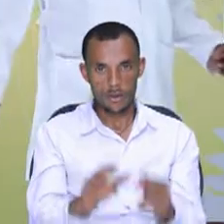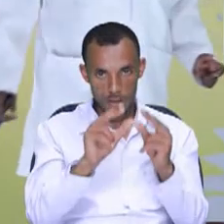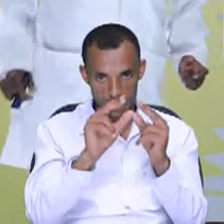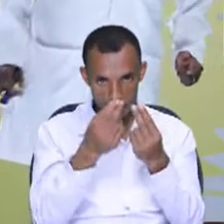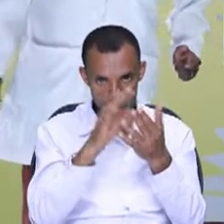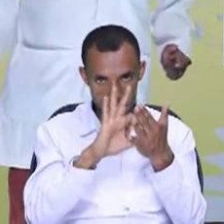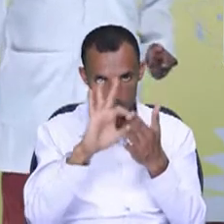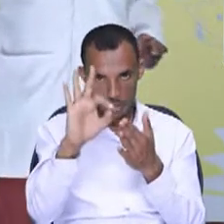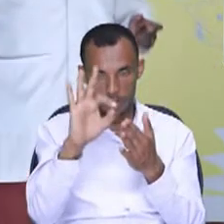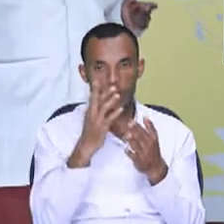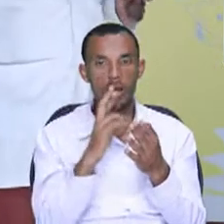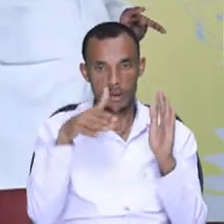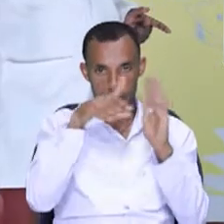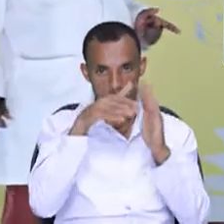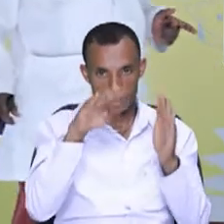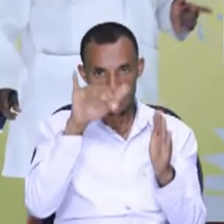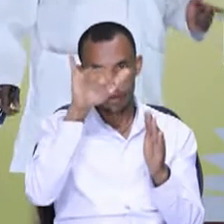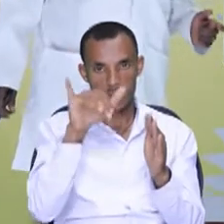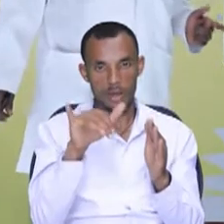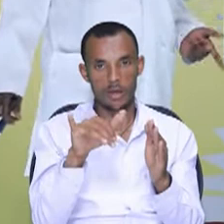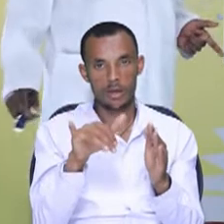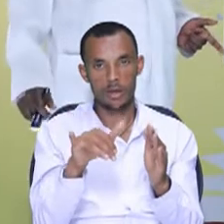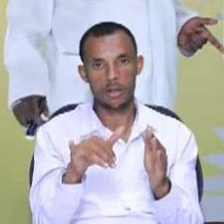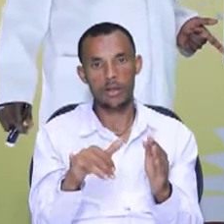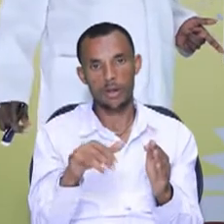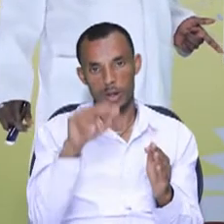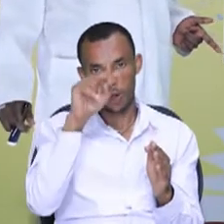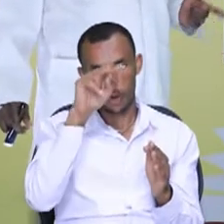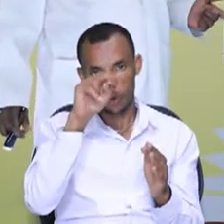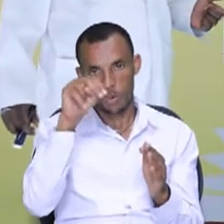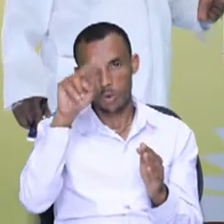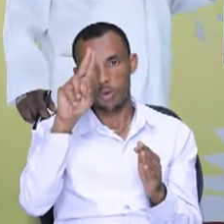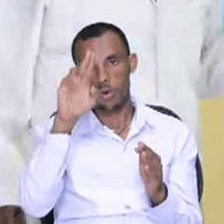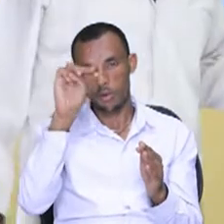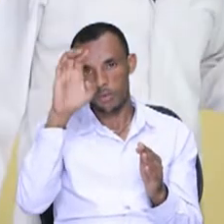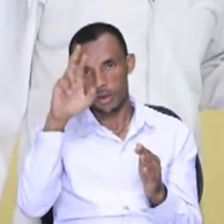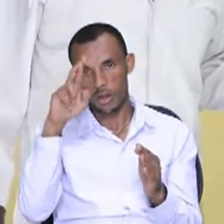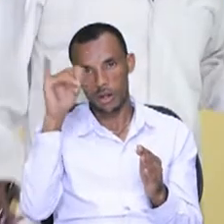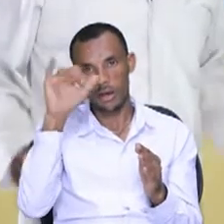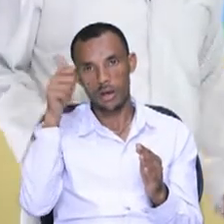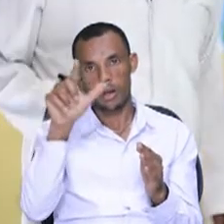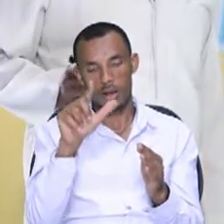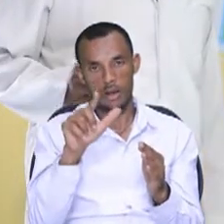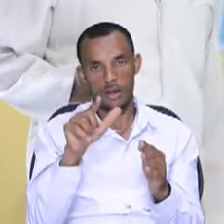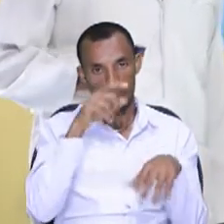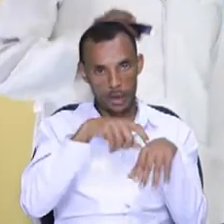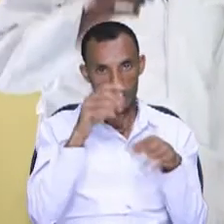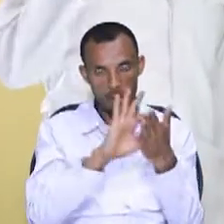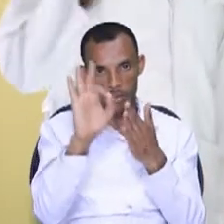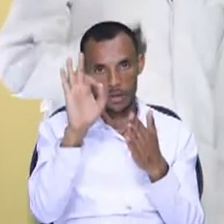Group number are represented by Roman numerals. I told you pair number are represented